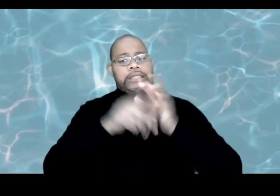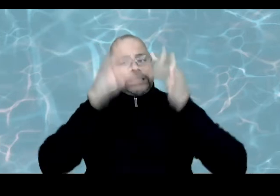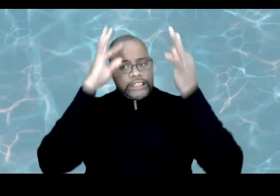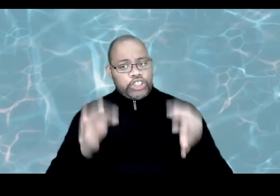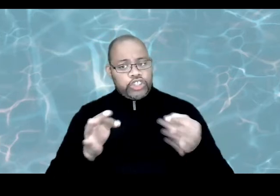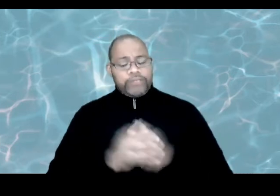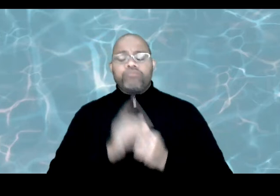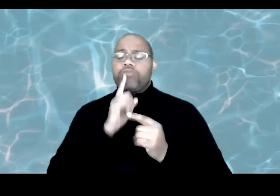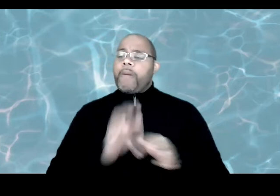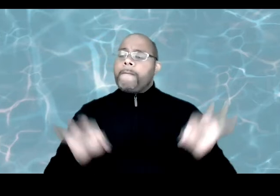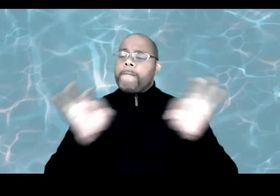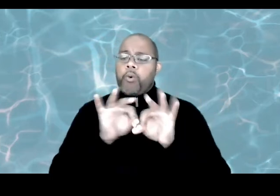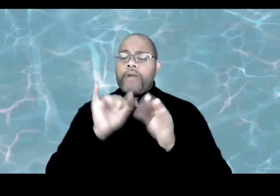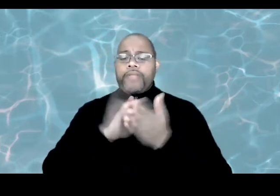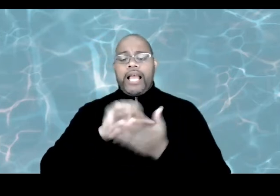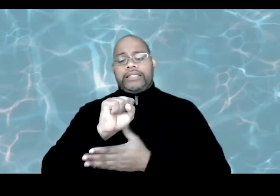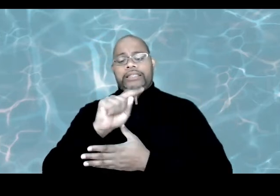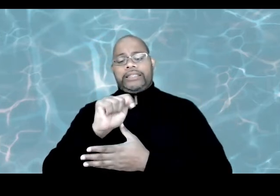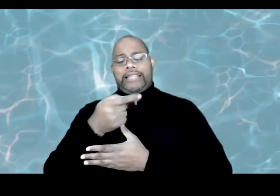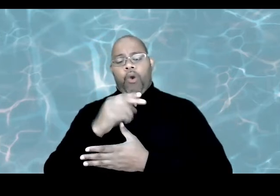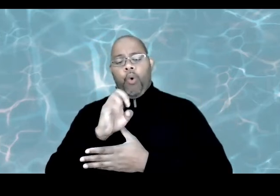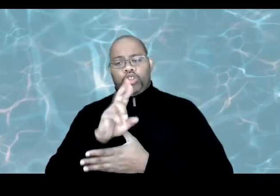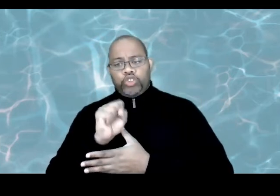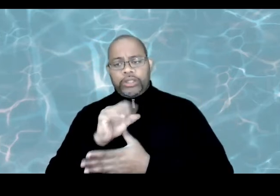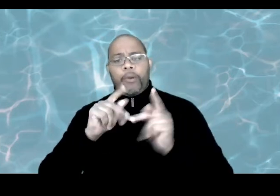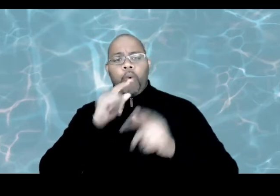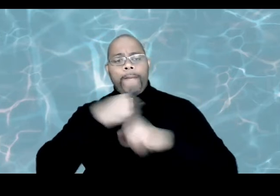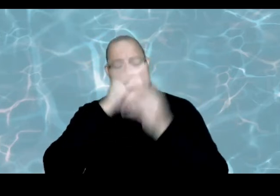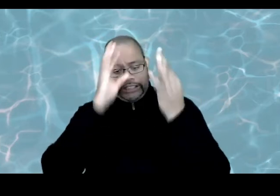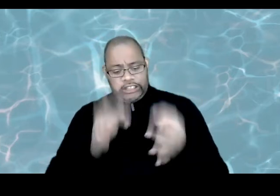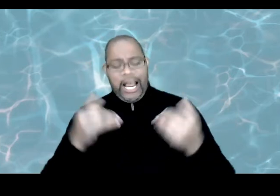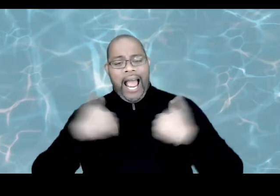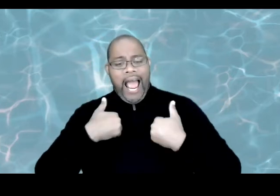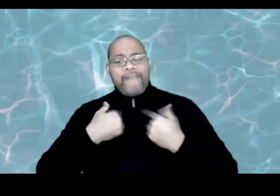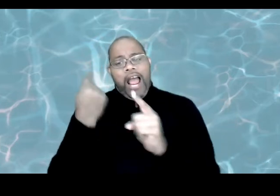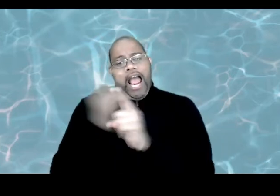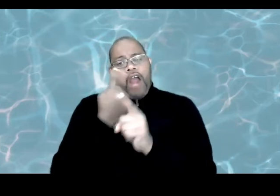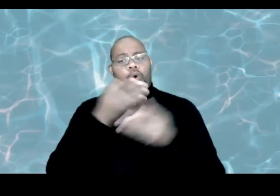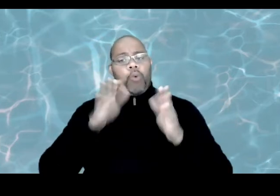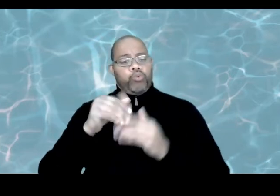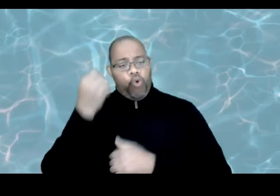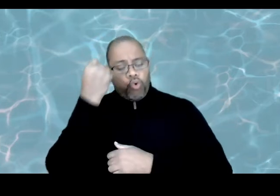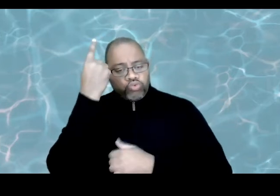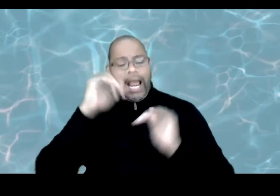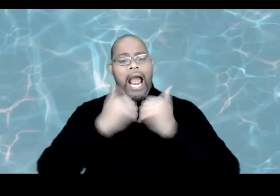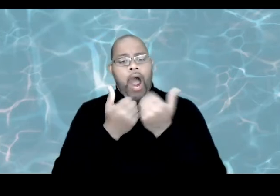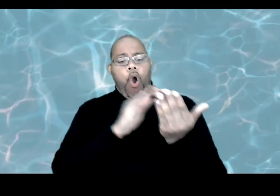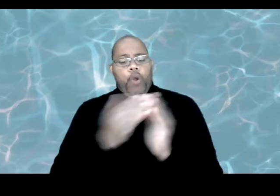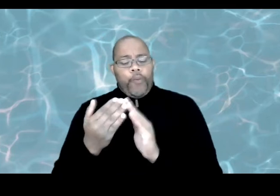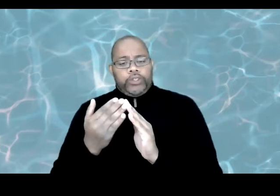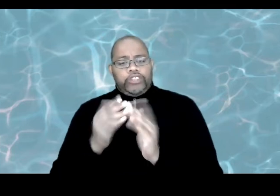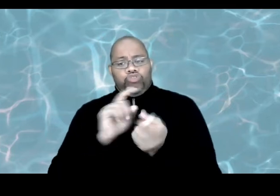and policy decisions. It's important that the stakeholders and the people who are making these decisions have an accurate way of understanding